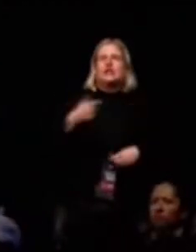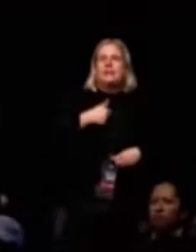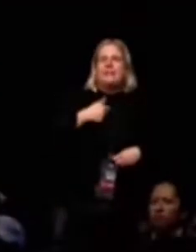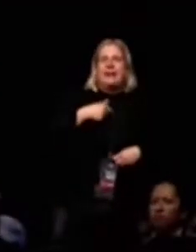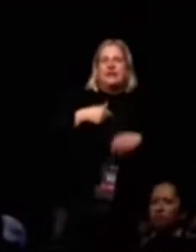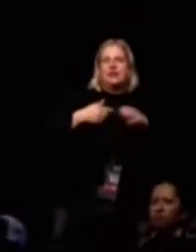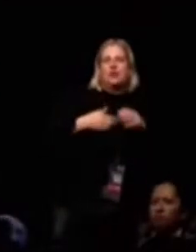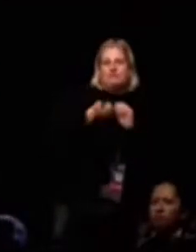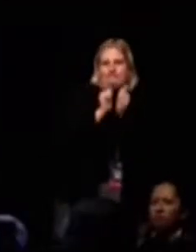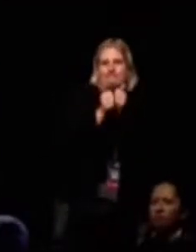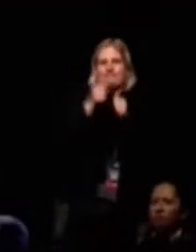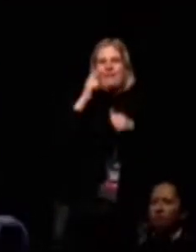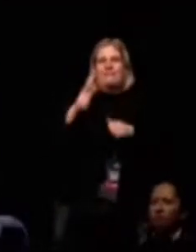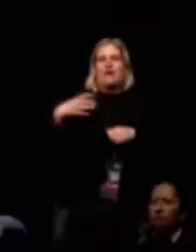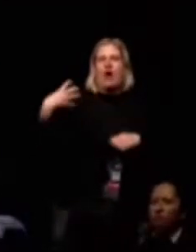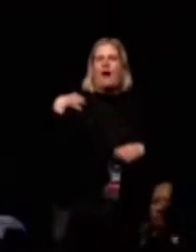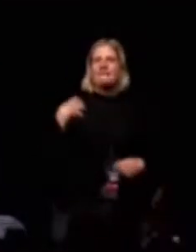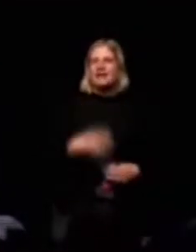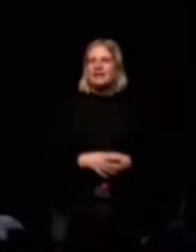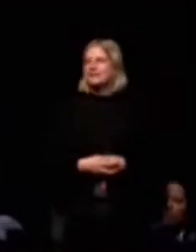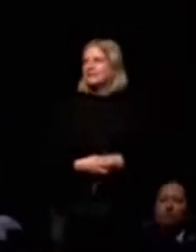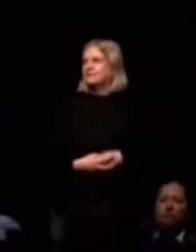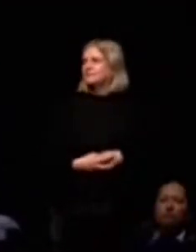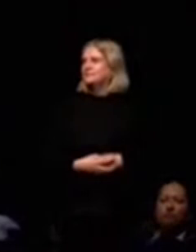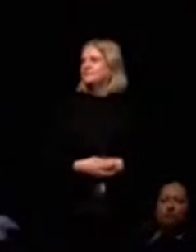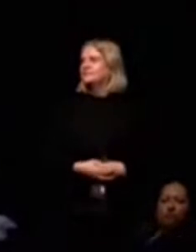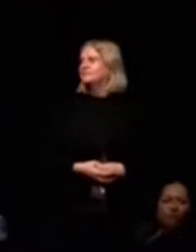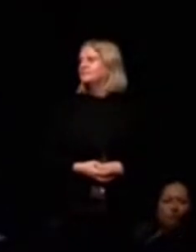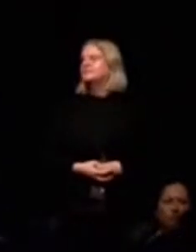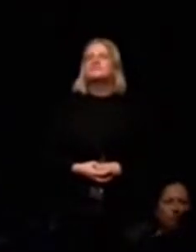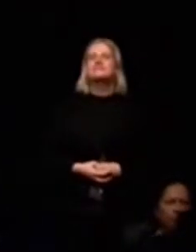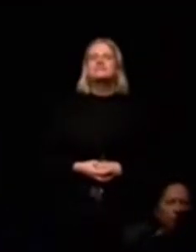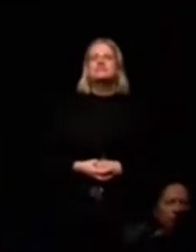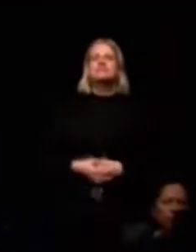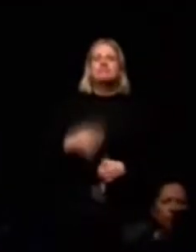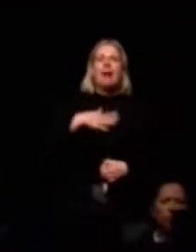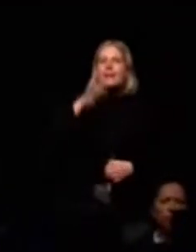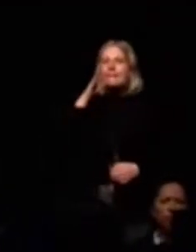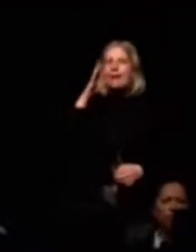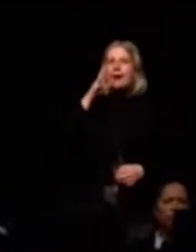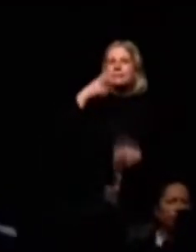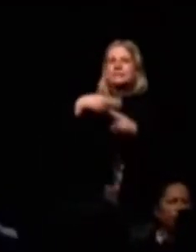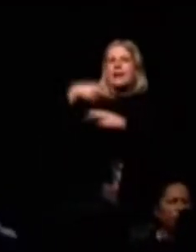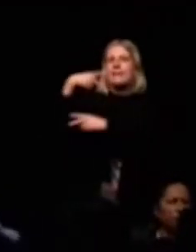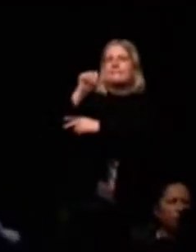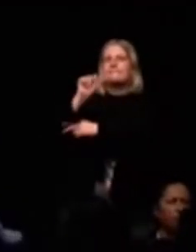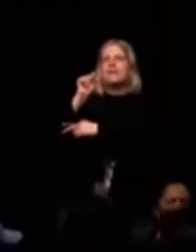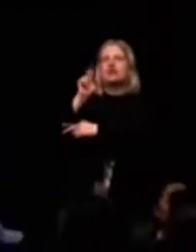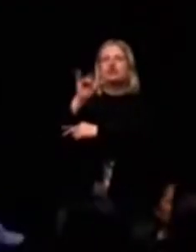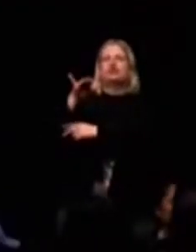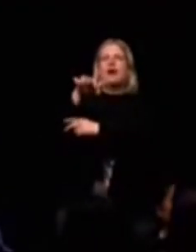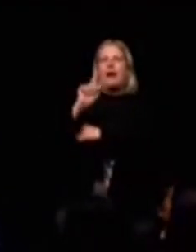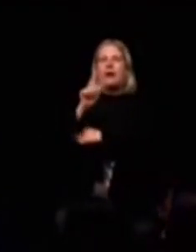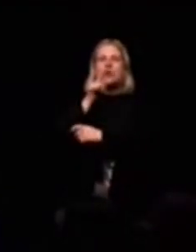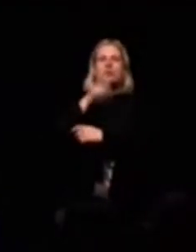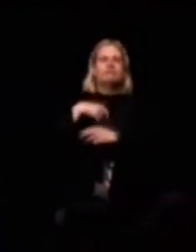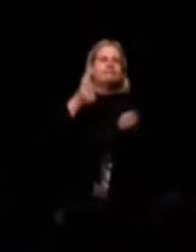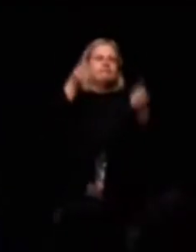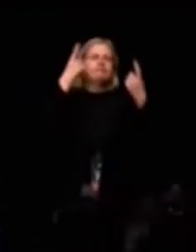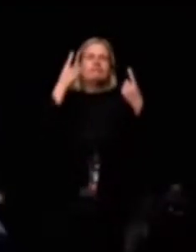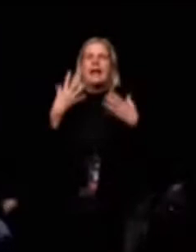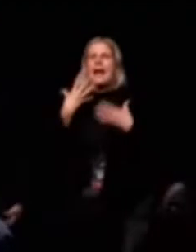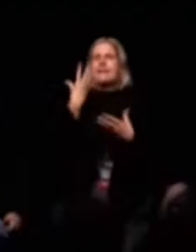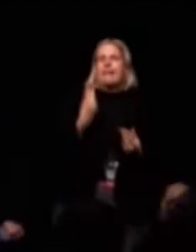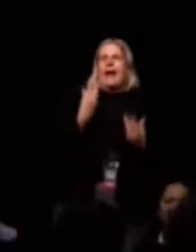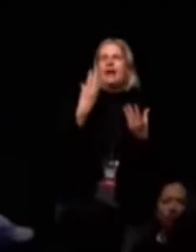for elective office, and my mother, Patricia, whose empathy and compassion for those who